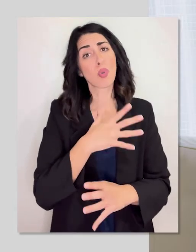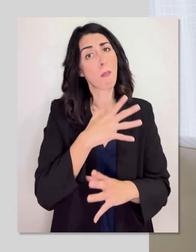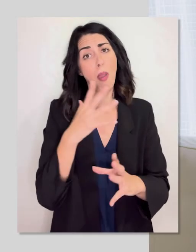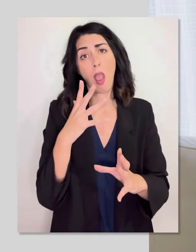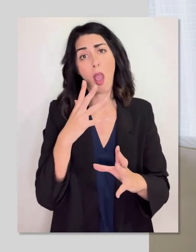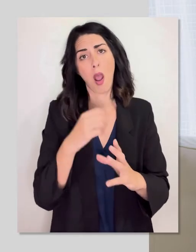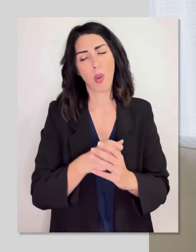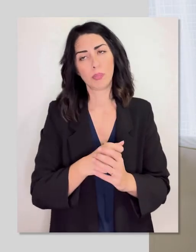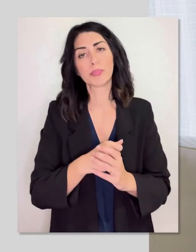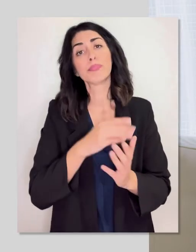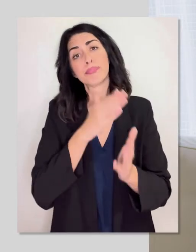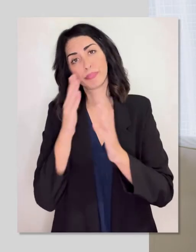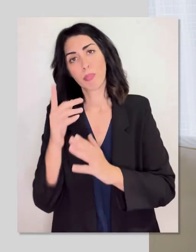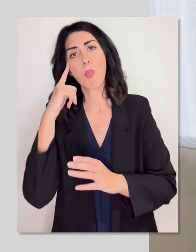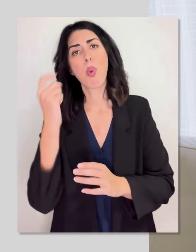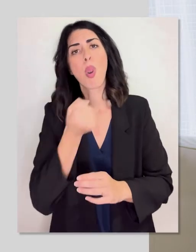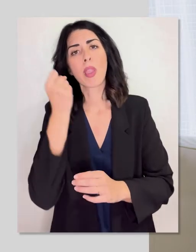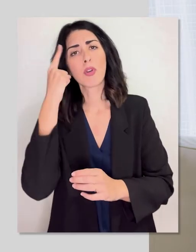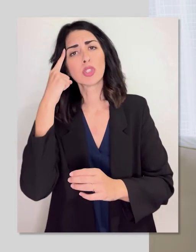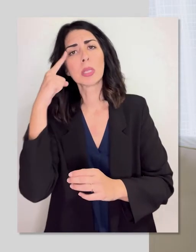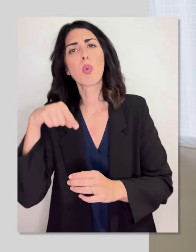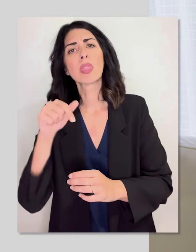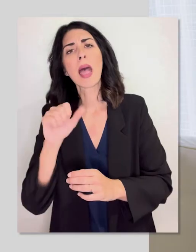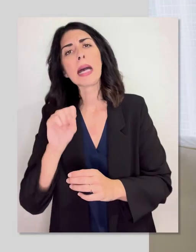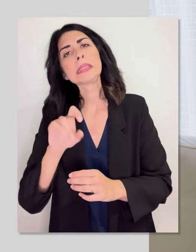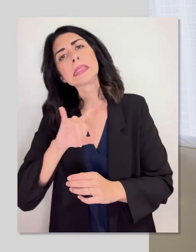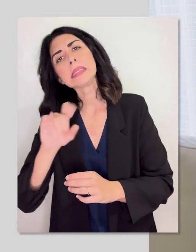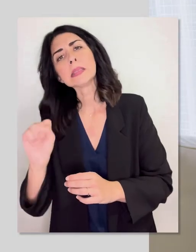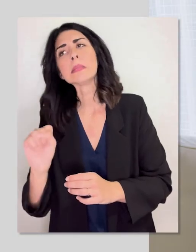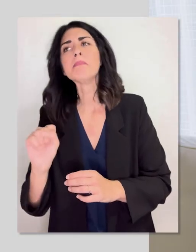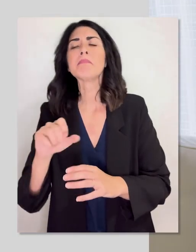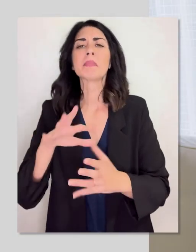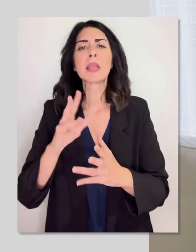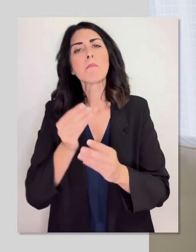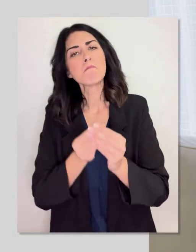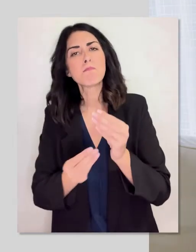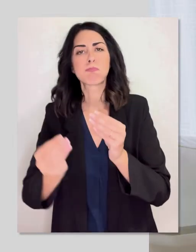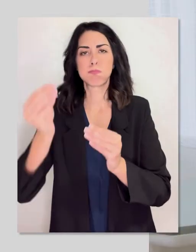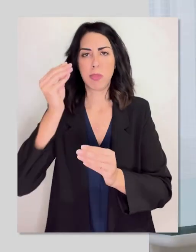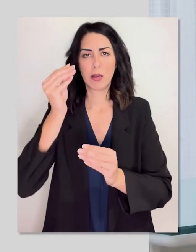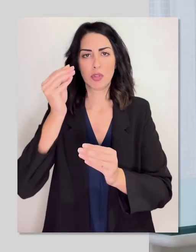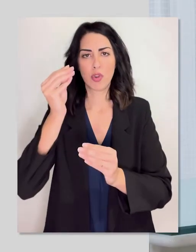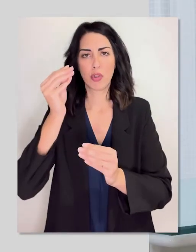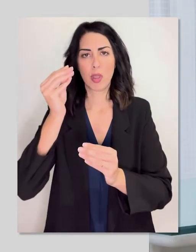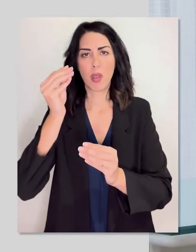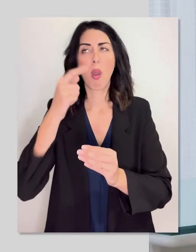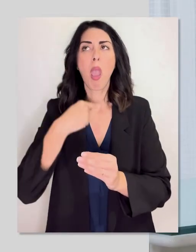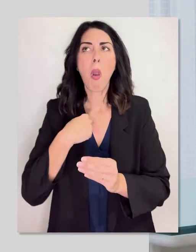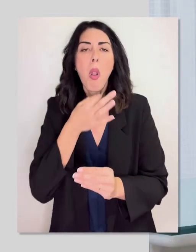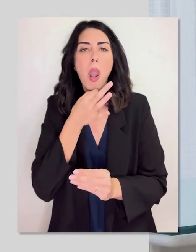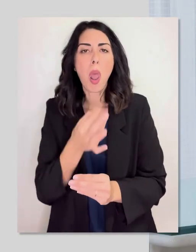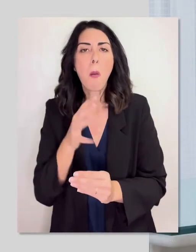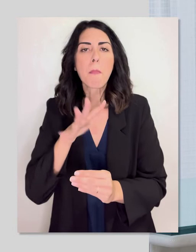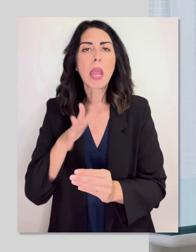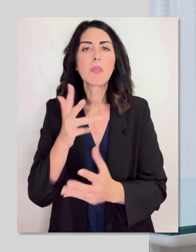that. It's very controversial how much. I would say it's 80% of the population has some kind